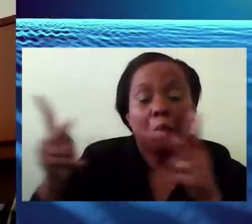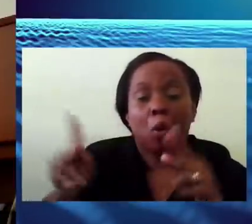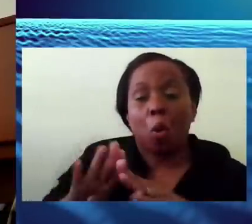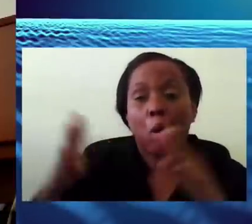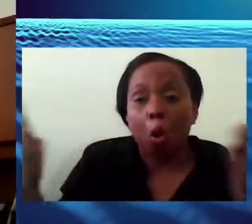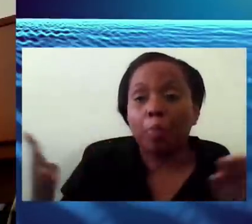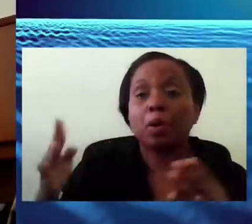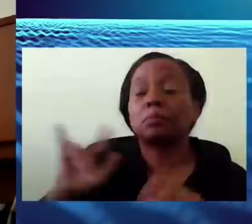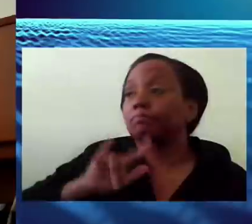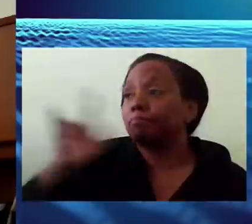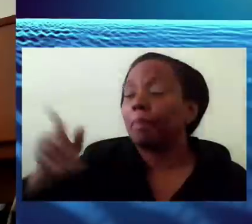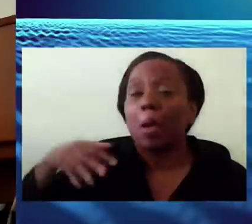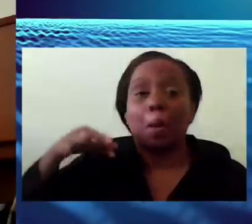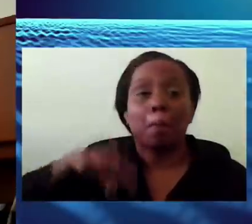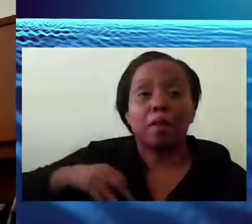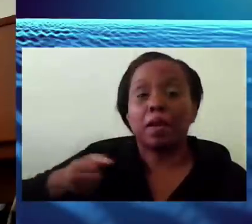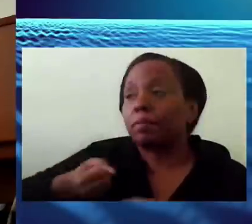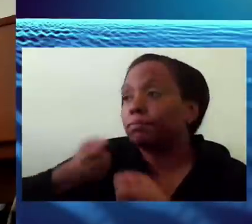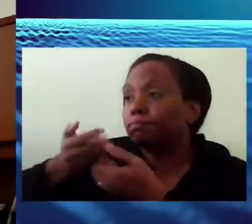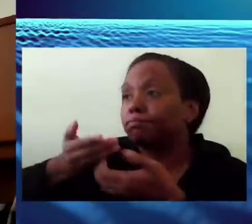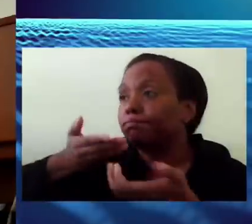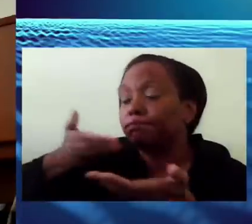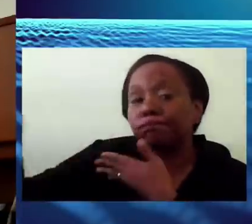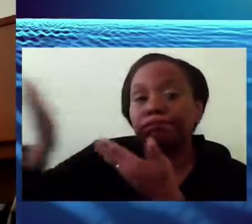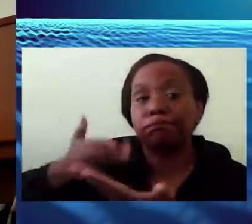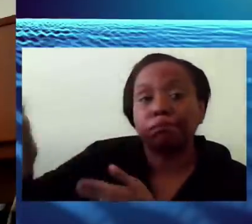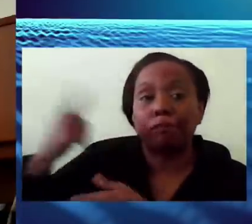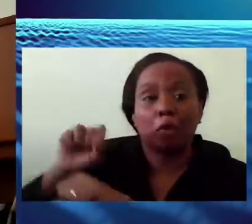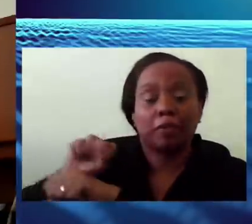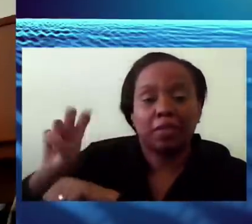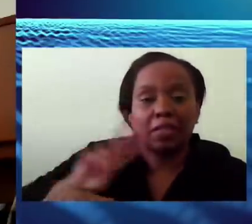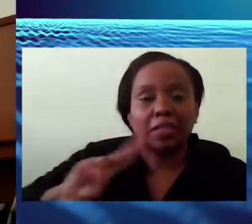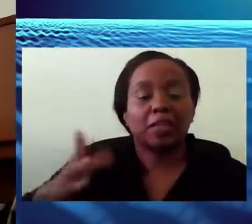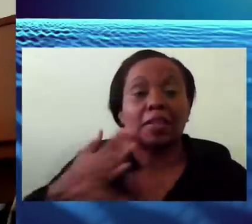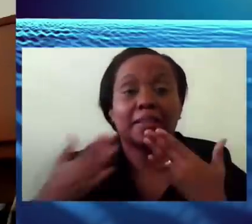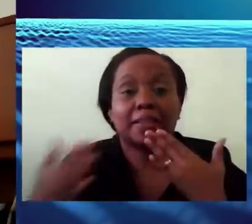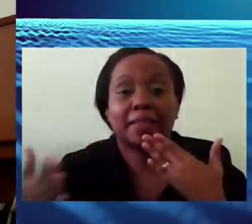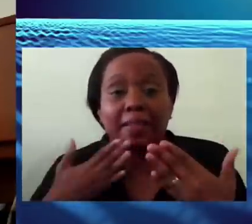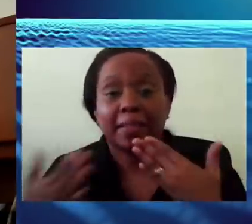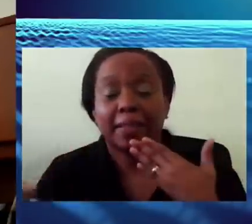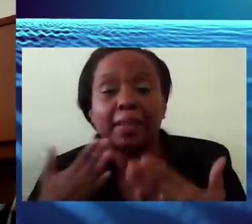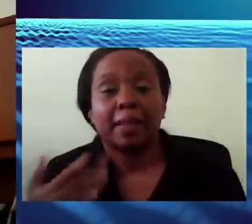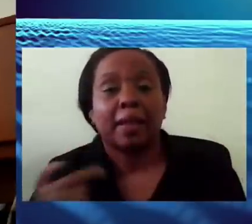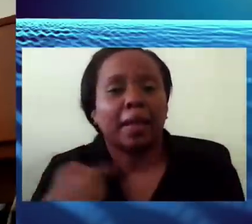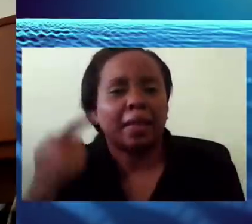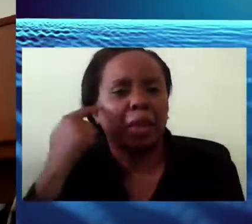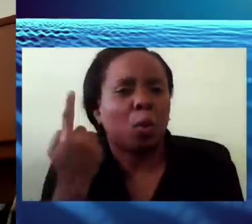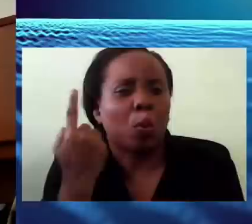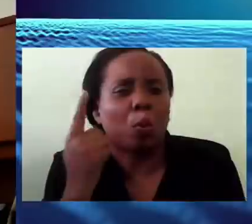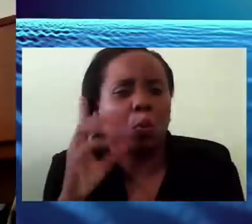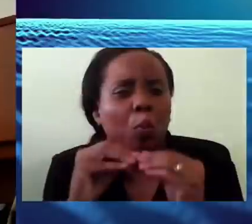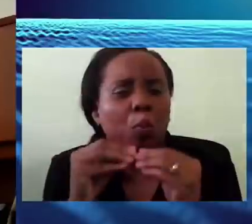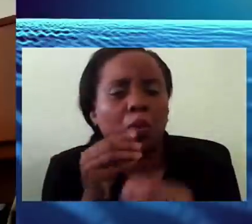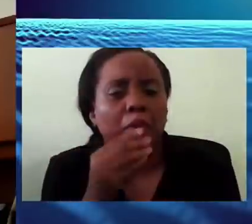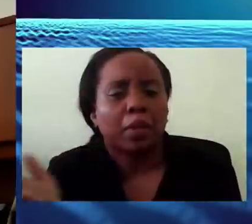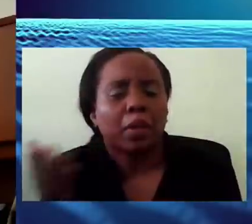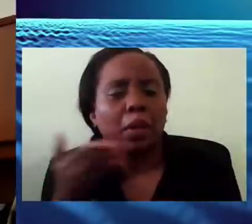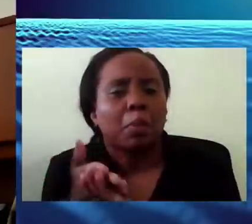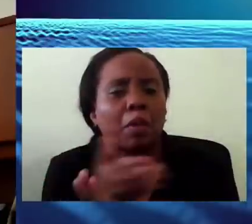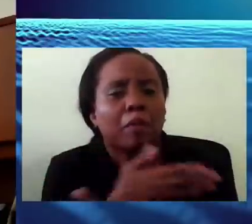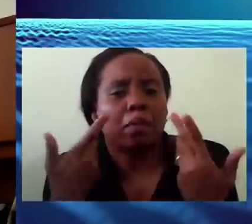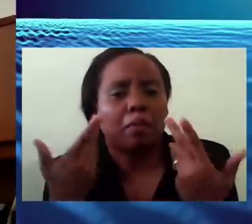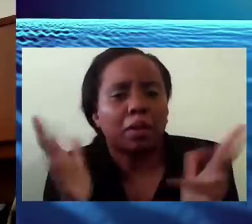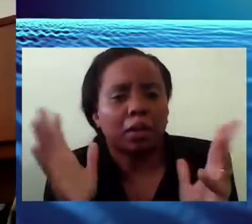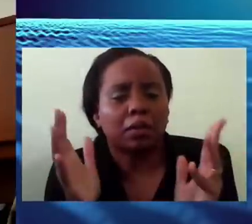and we will continue to provide updates as the days evolve. I think perhaps one thing I should say before I go is that